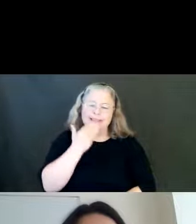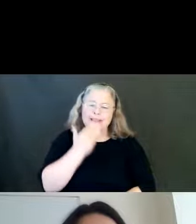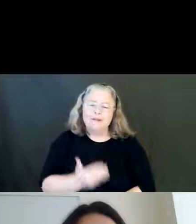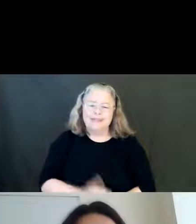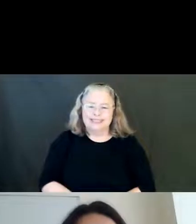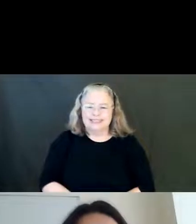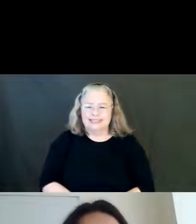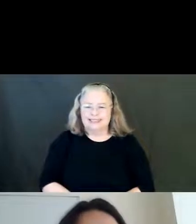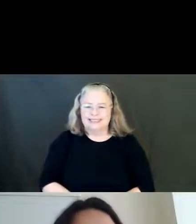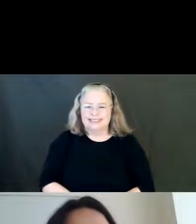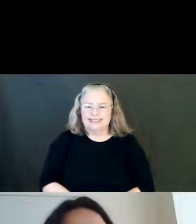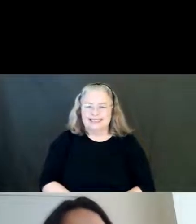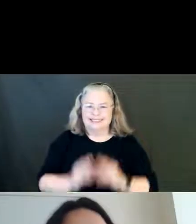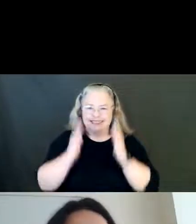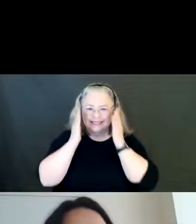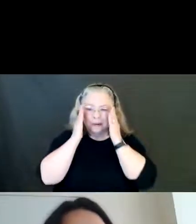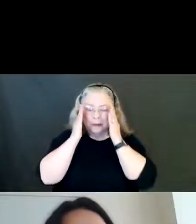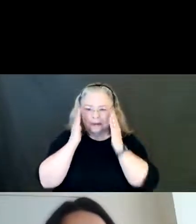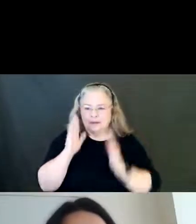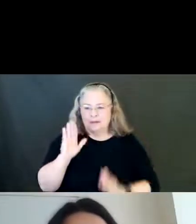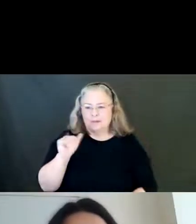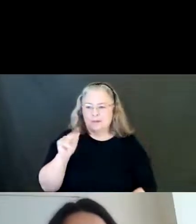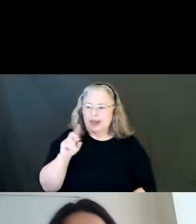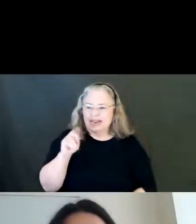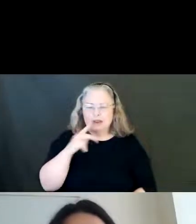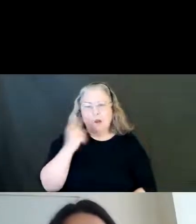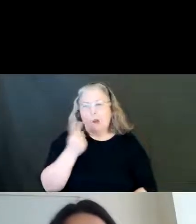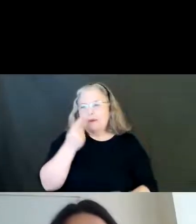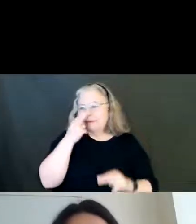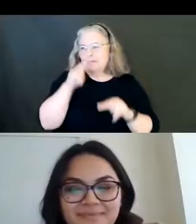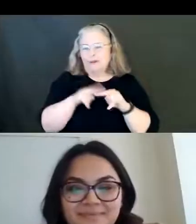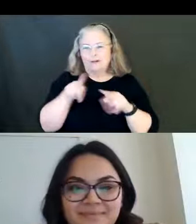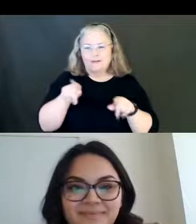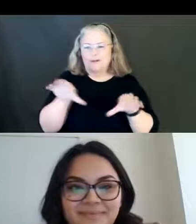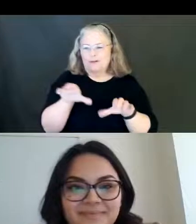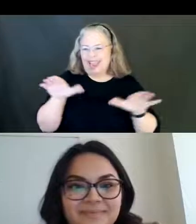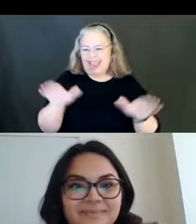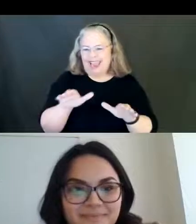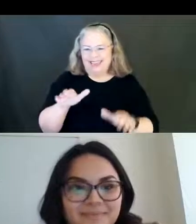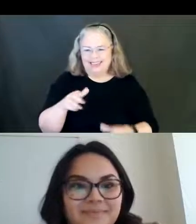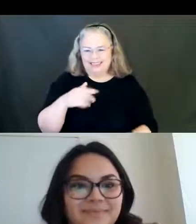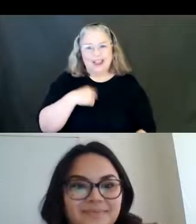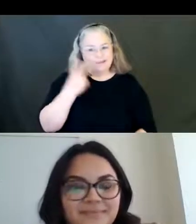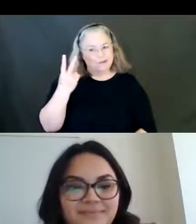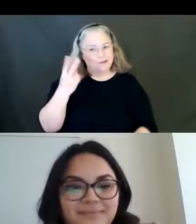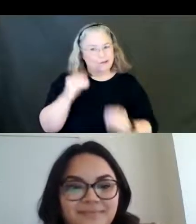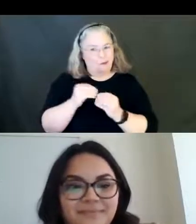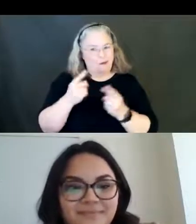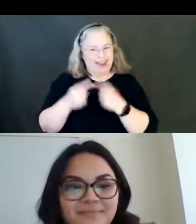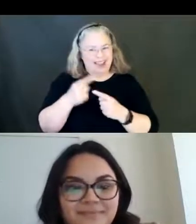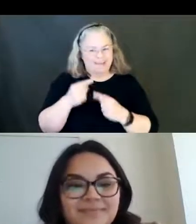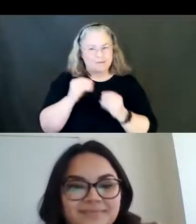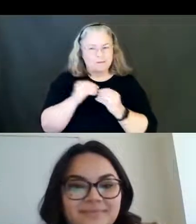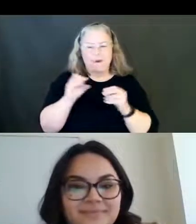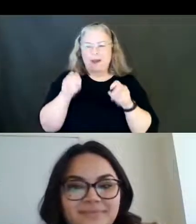Thank you, Tara. That was, it's always fun when we do the activities, and of course there are 2 more, so lots more opportunity